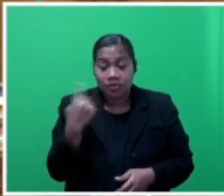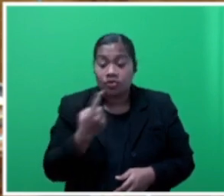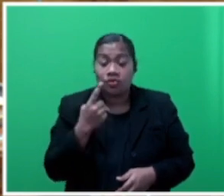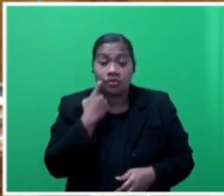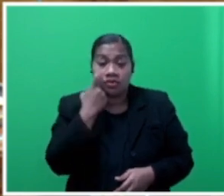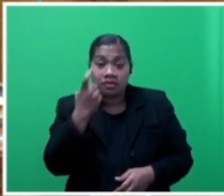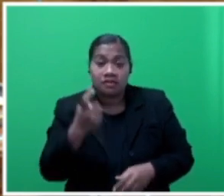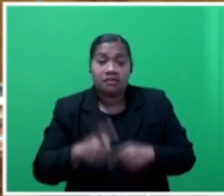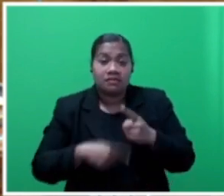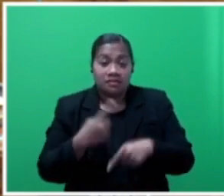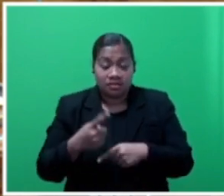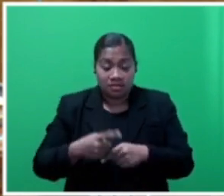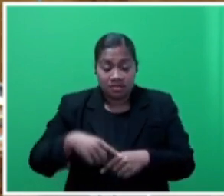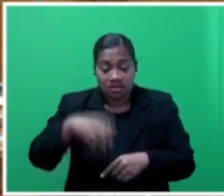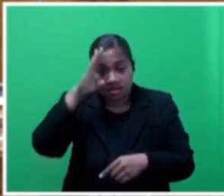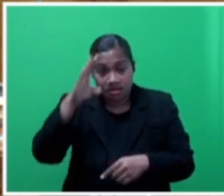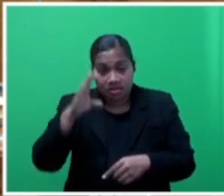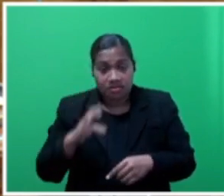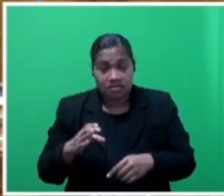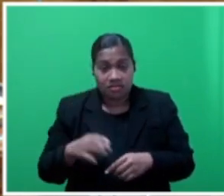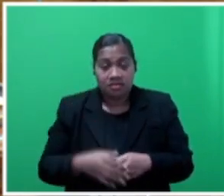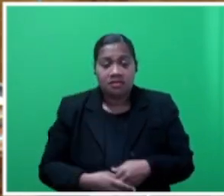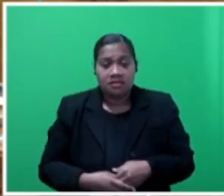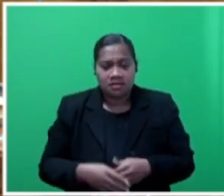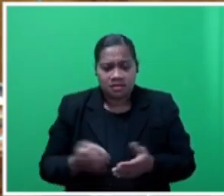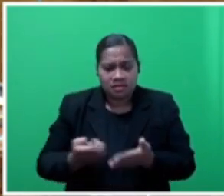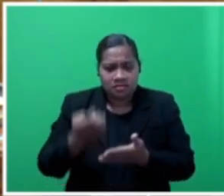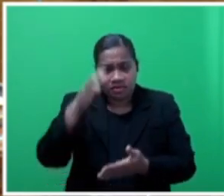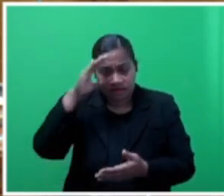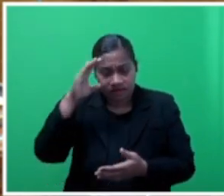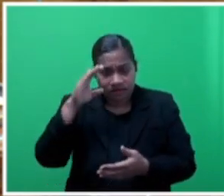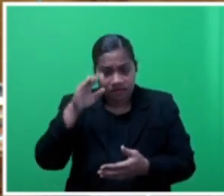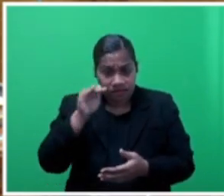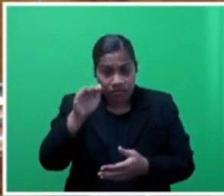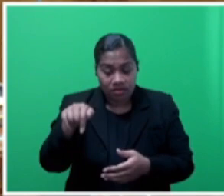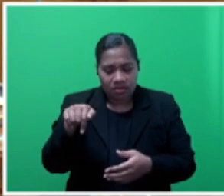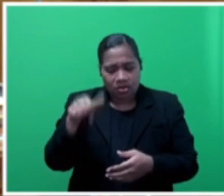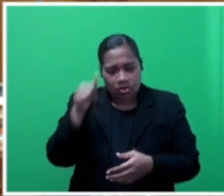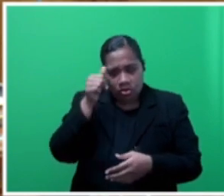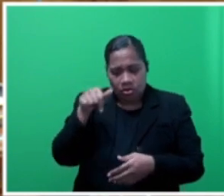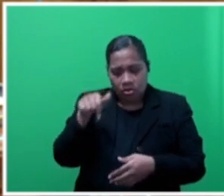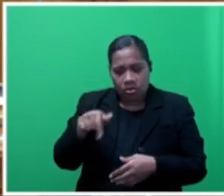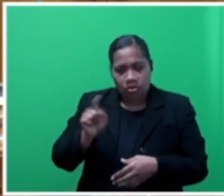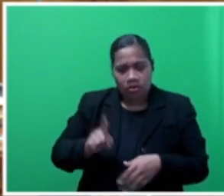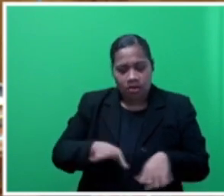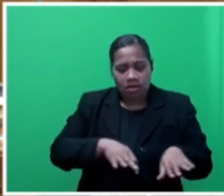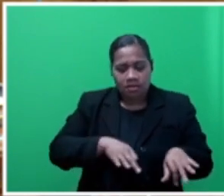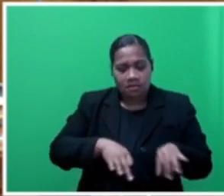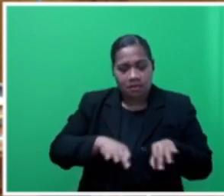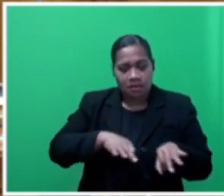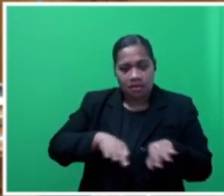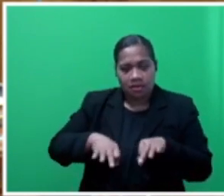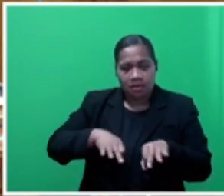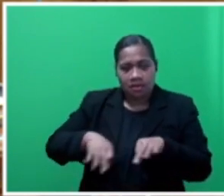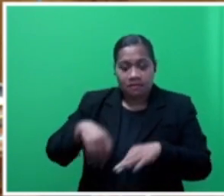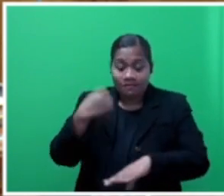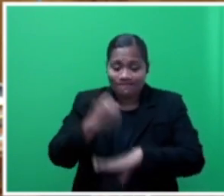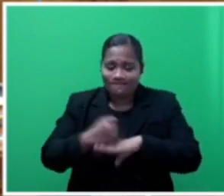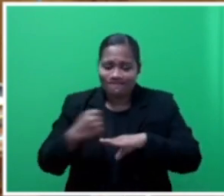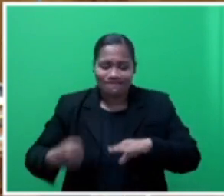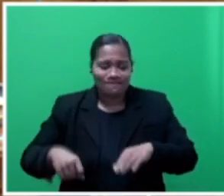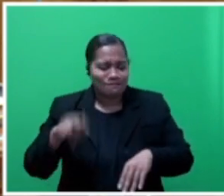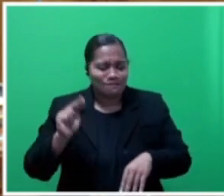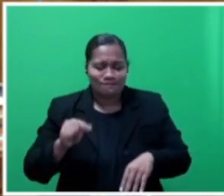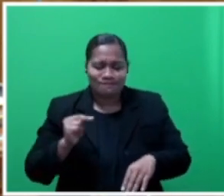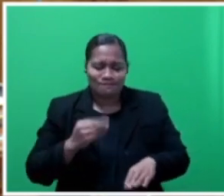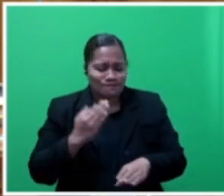future note that this is another bad planning of government, sir. The government needs to think hard.